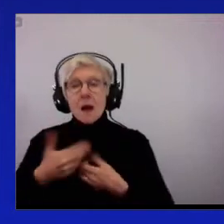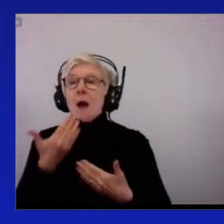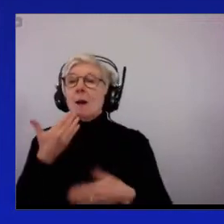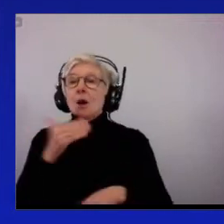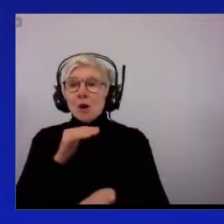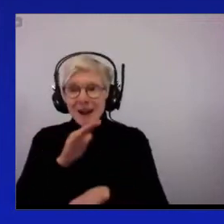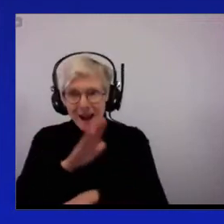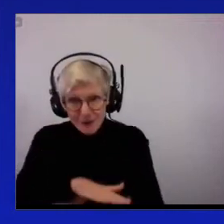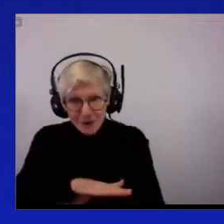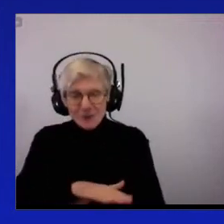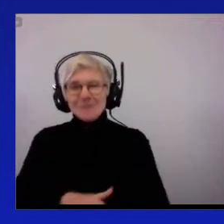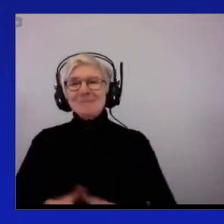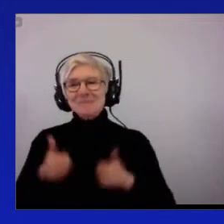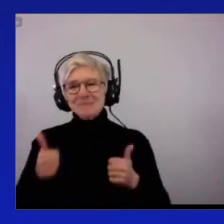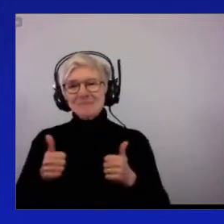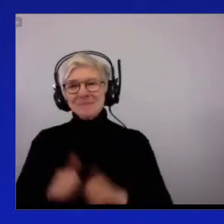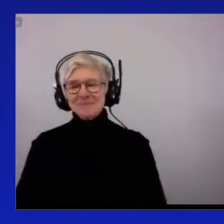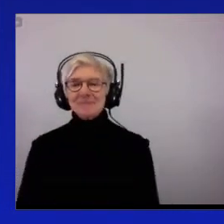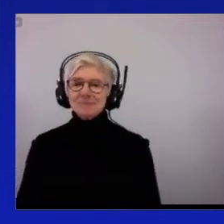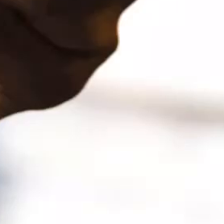journée.